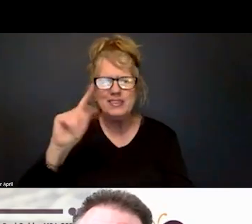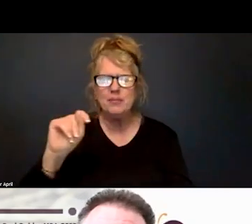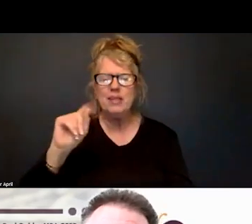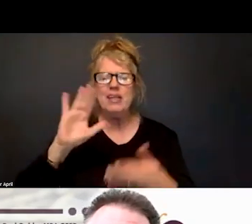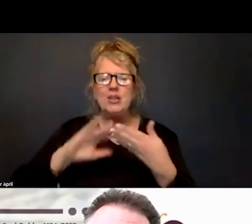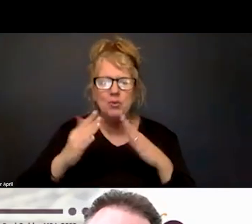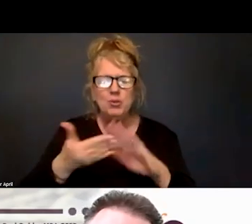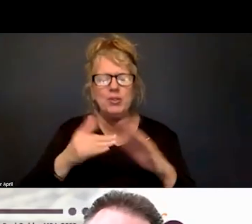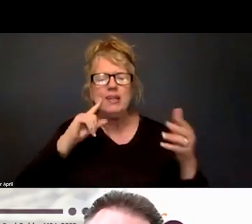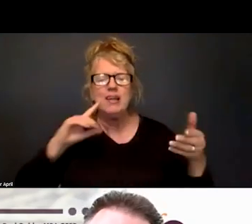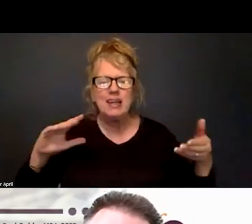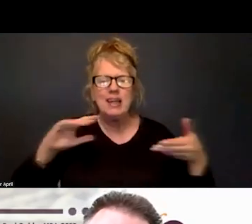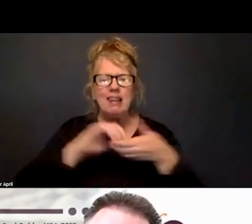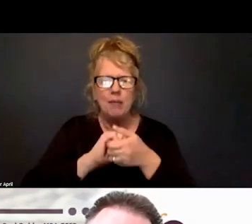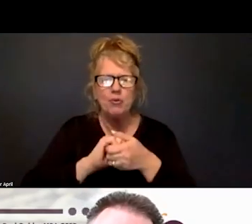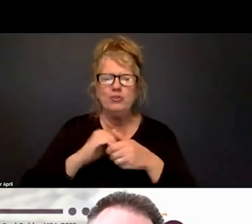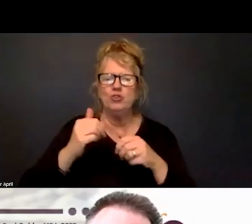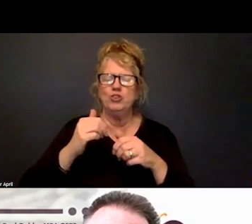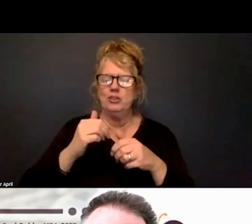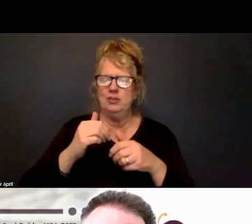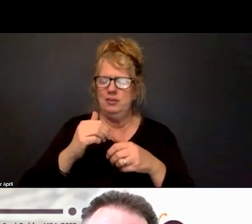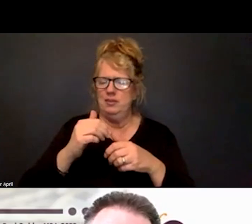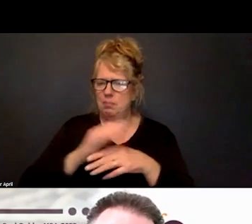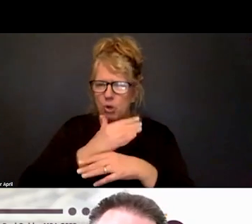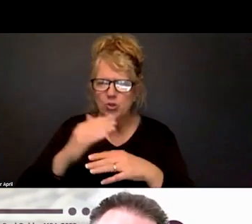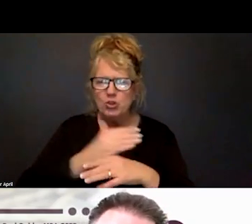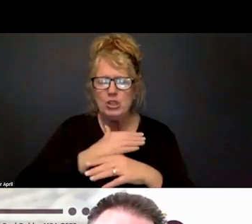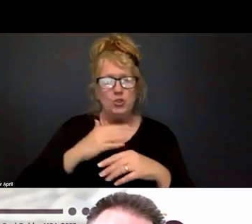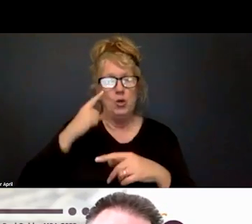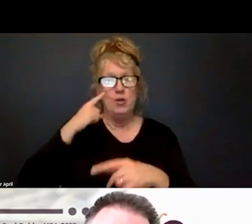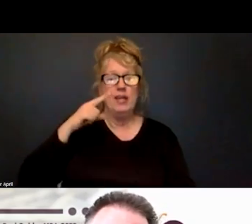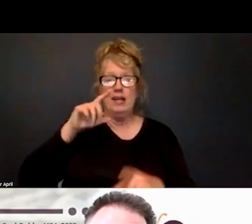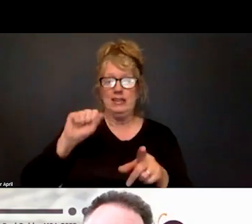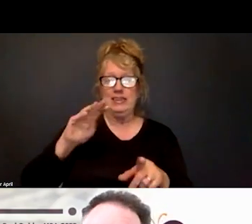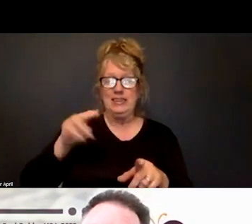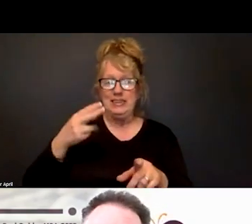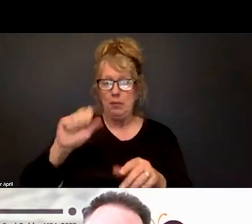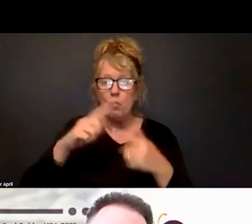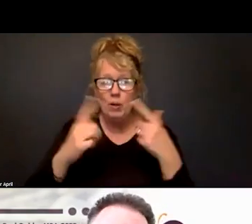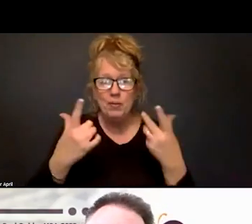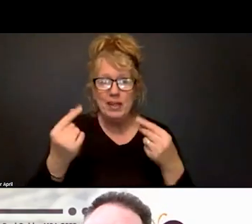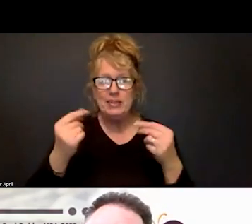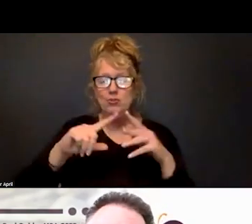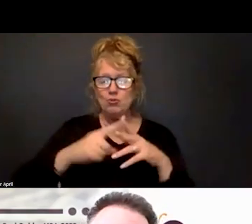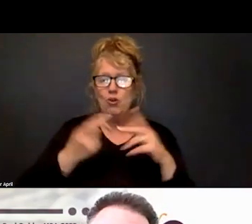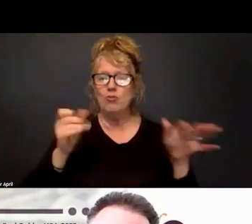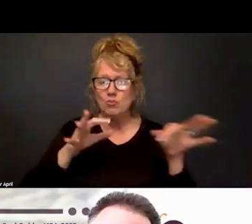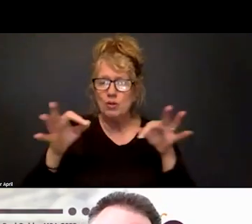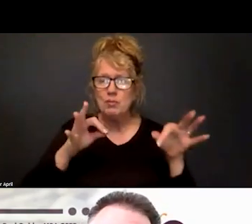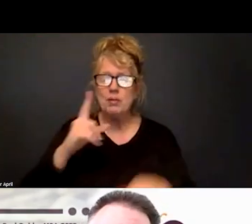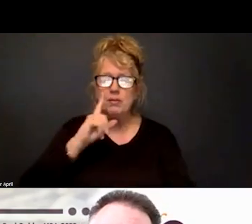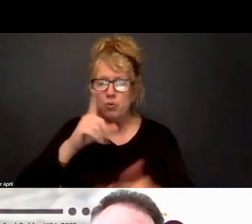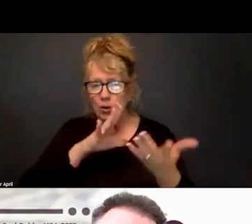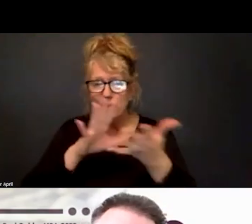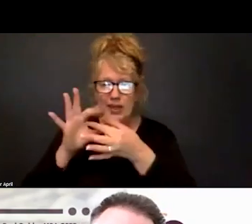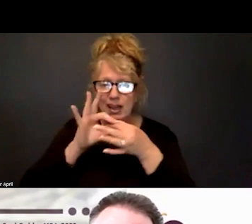community collaboration and partnership. And if you think of what SAMHSA did here, they start describing not only the collaboration